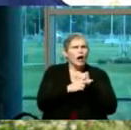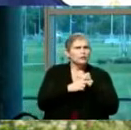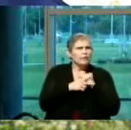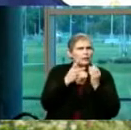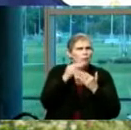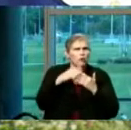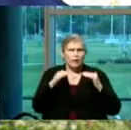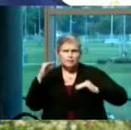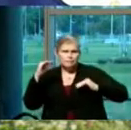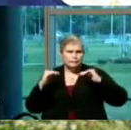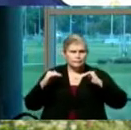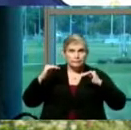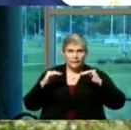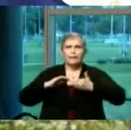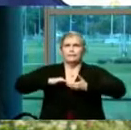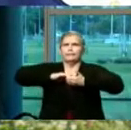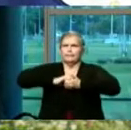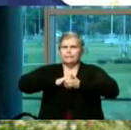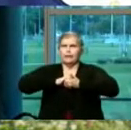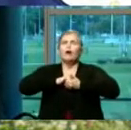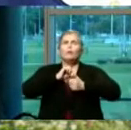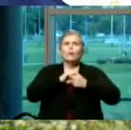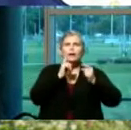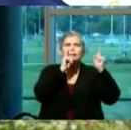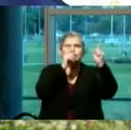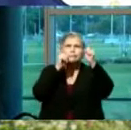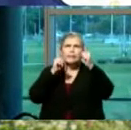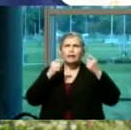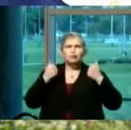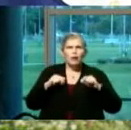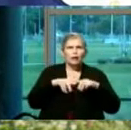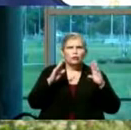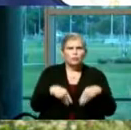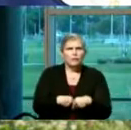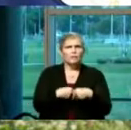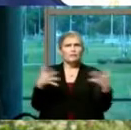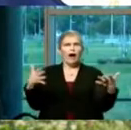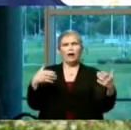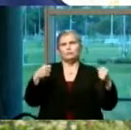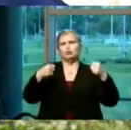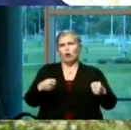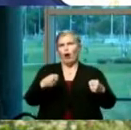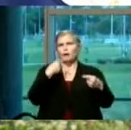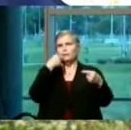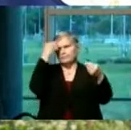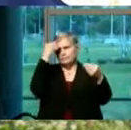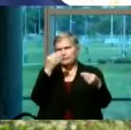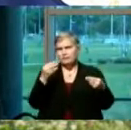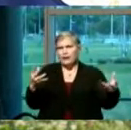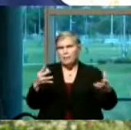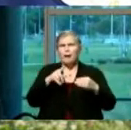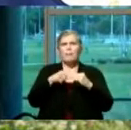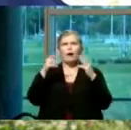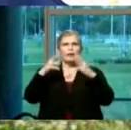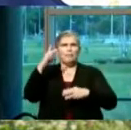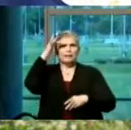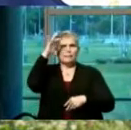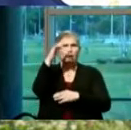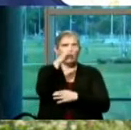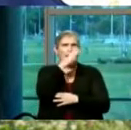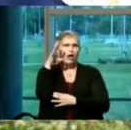must also go hand in hand with efforts to provide good information, solid information about climate smart